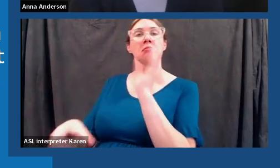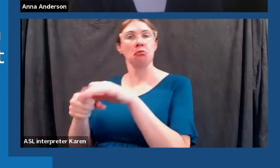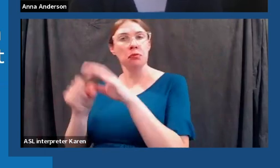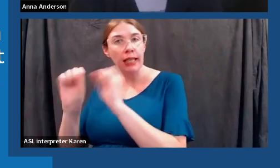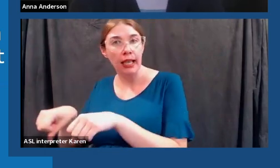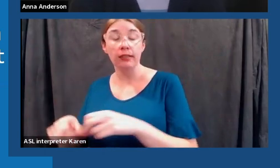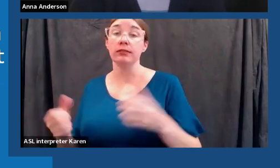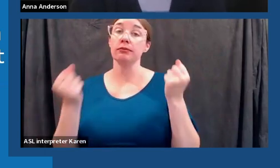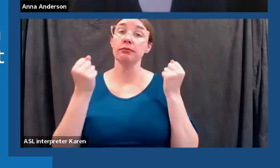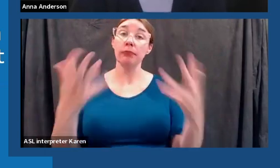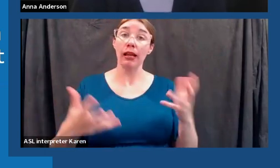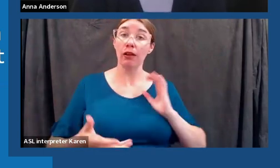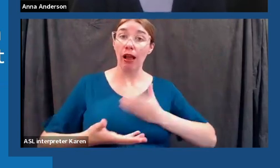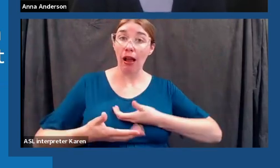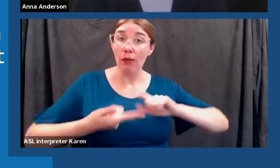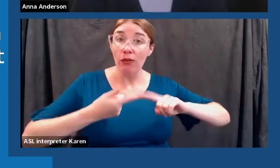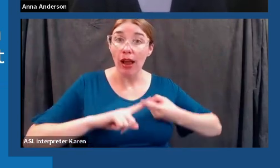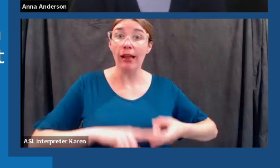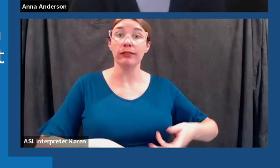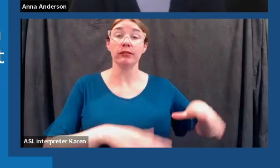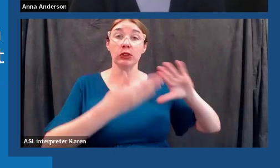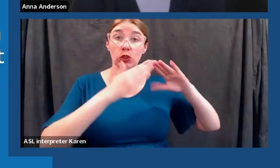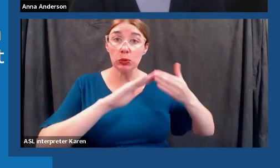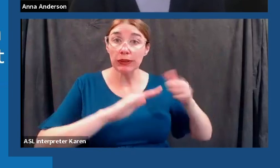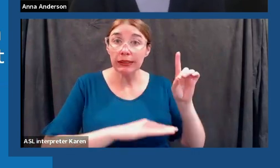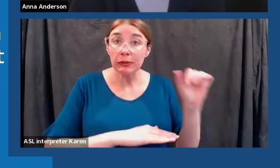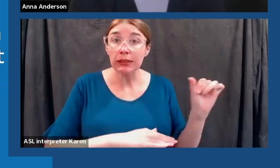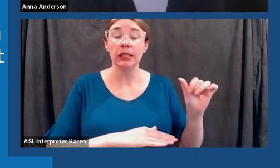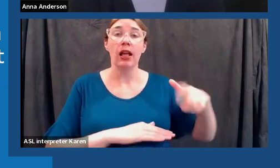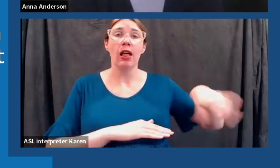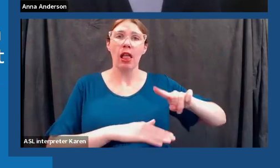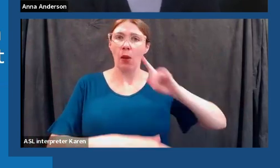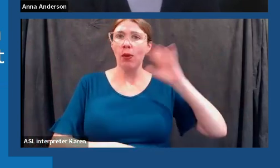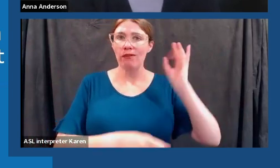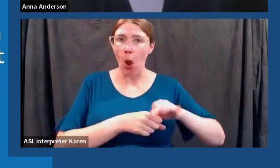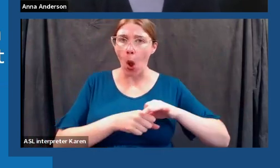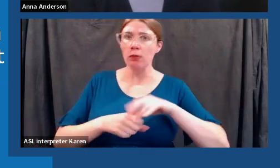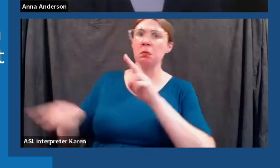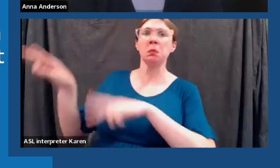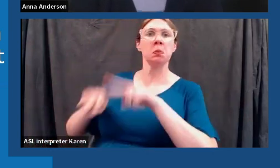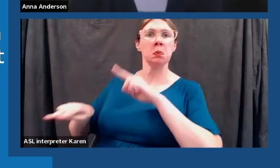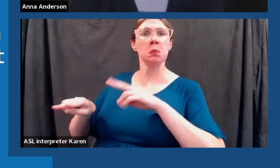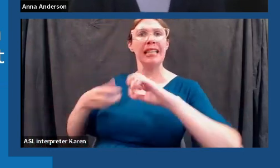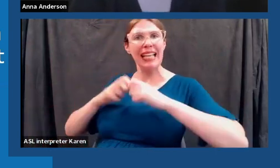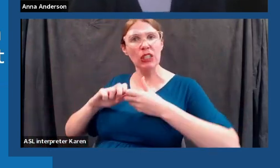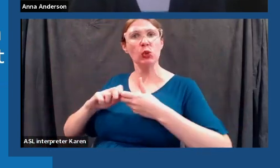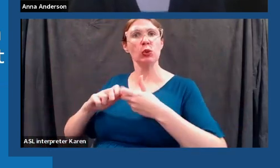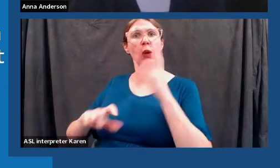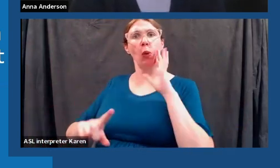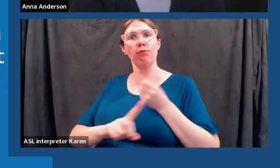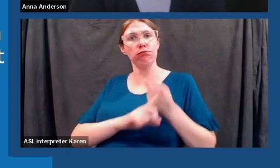disability community will vote based on issues that impact them and their disability on a regular basis. It's also a